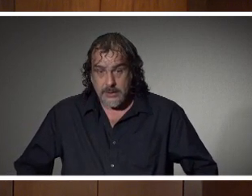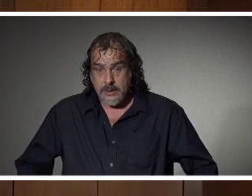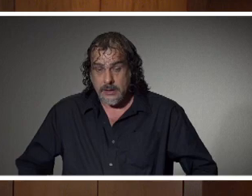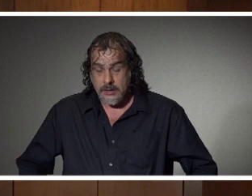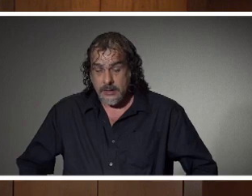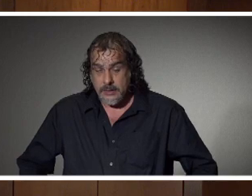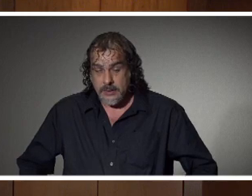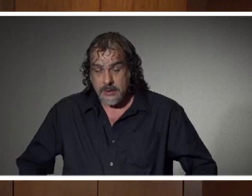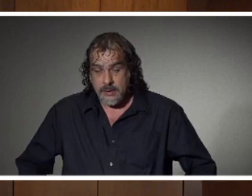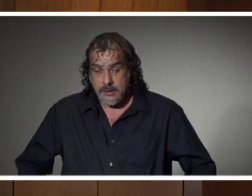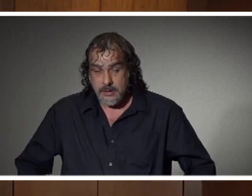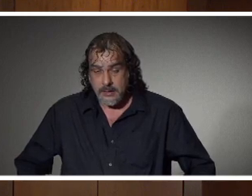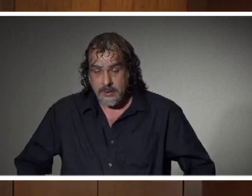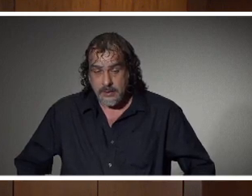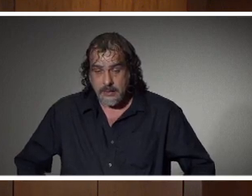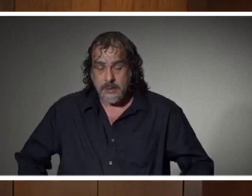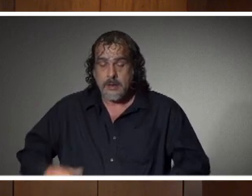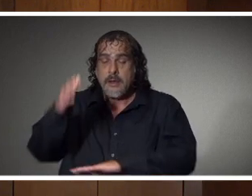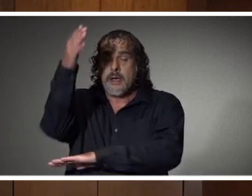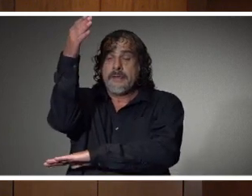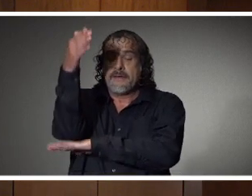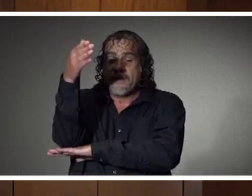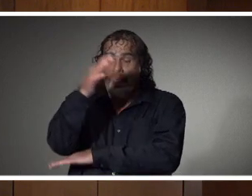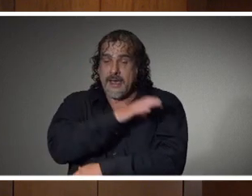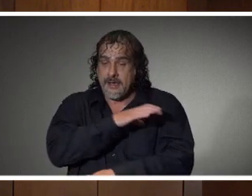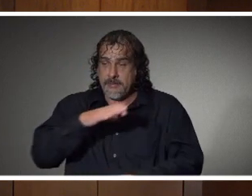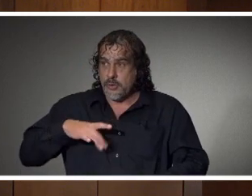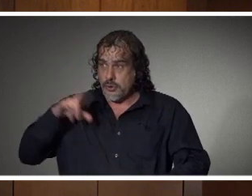What about the flag, Commissioner? Are you getting close to making your appointments?